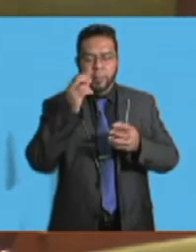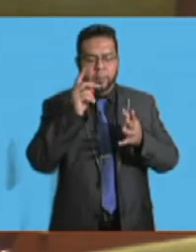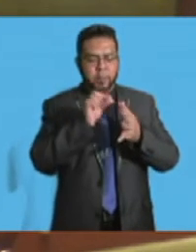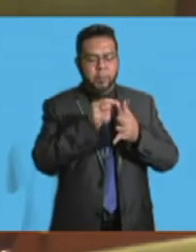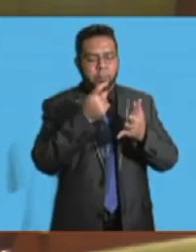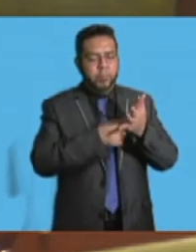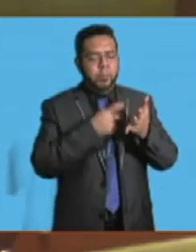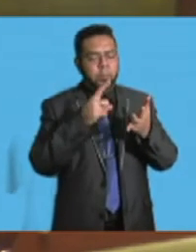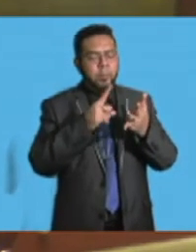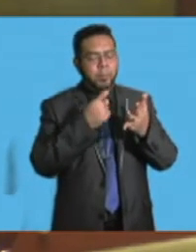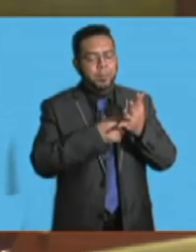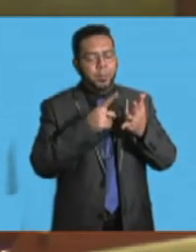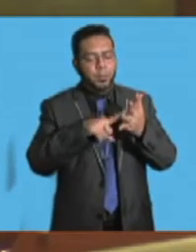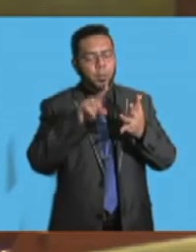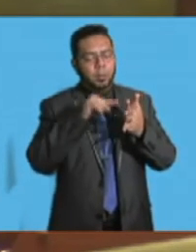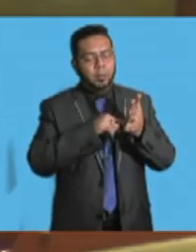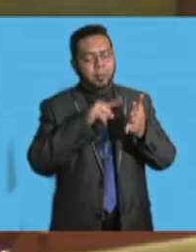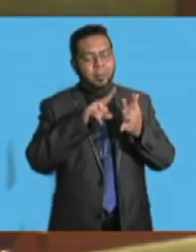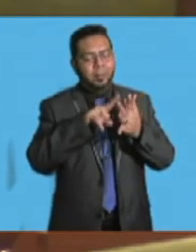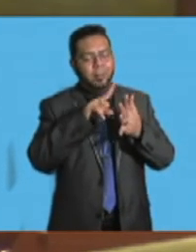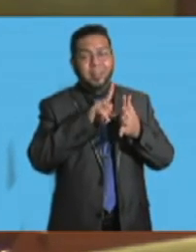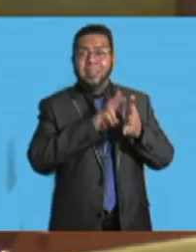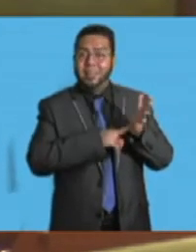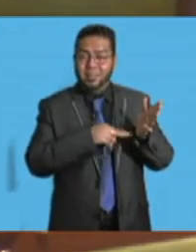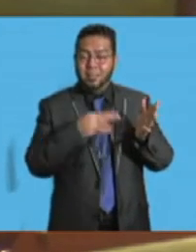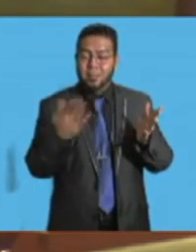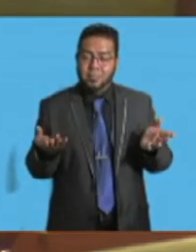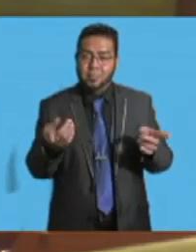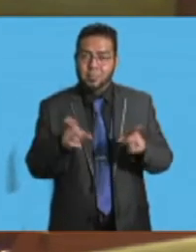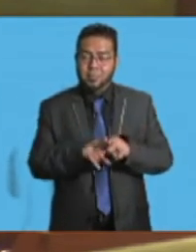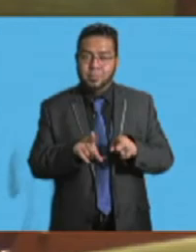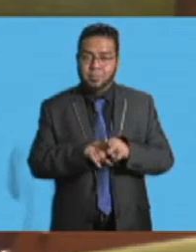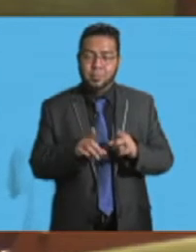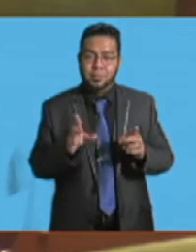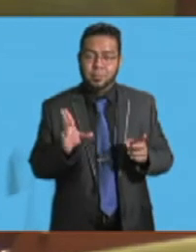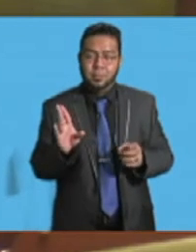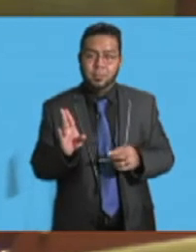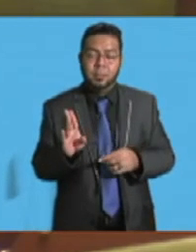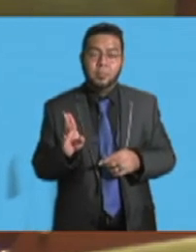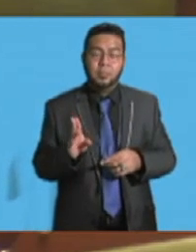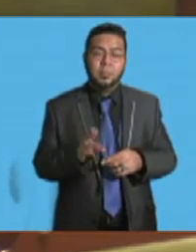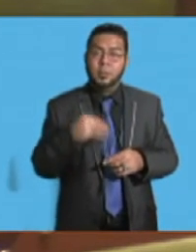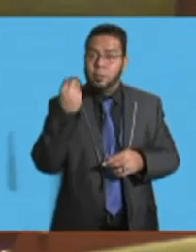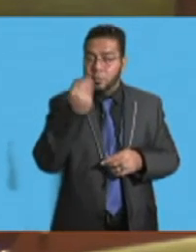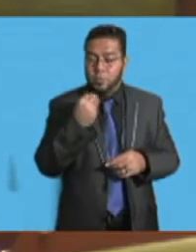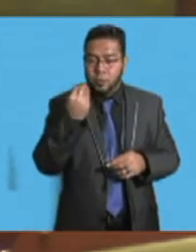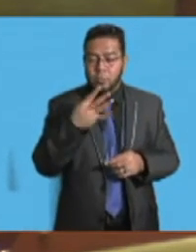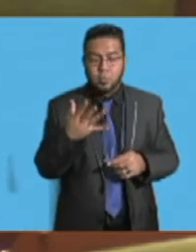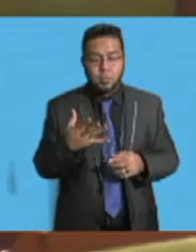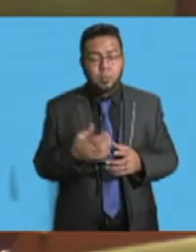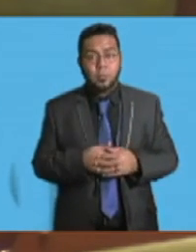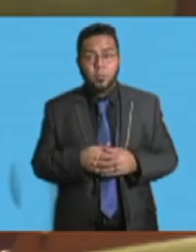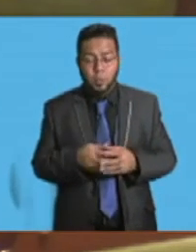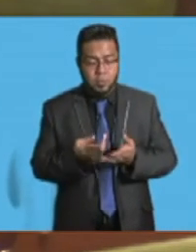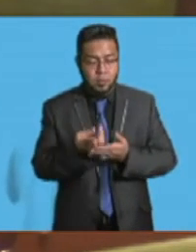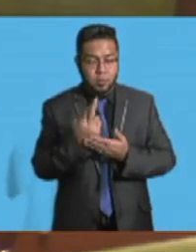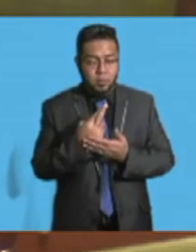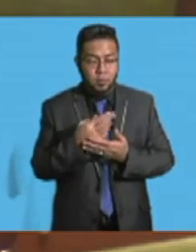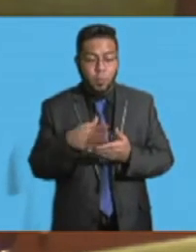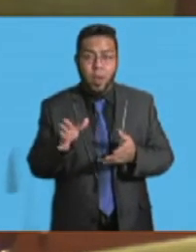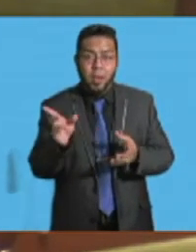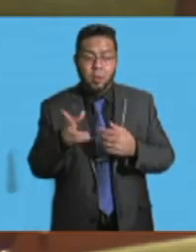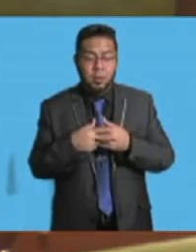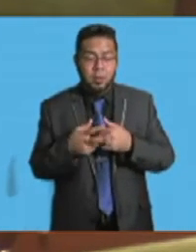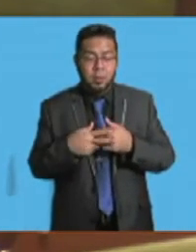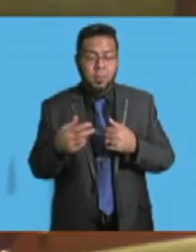vertical integration. The improved breeds will focus on immediate recovery, while resilient breeds will focus to address disaster